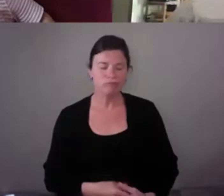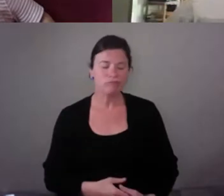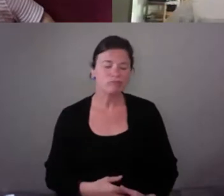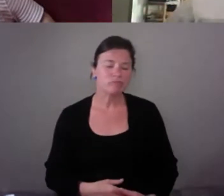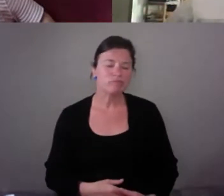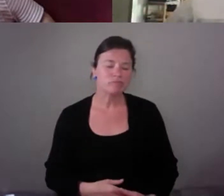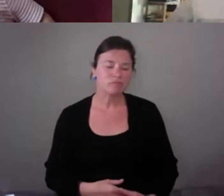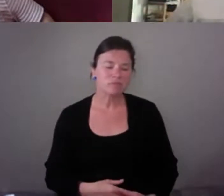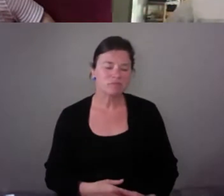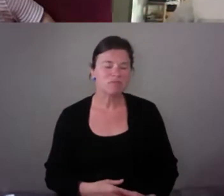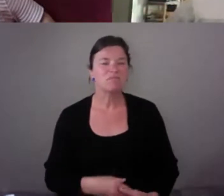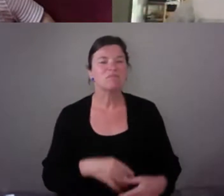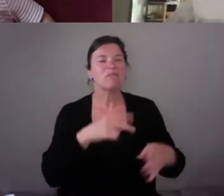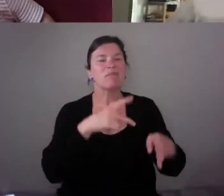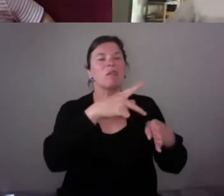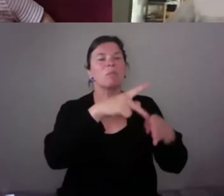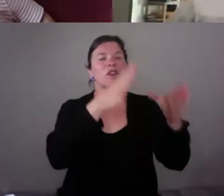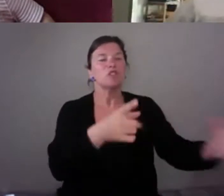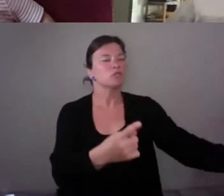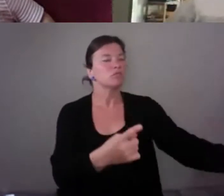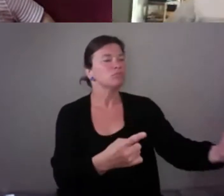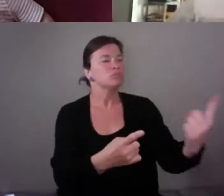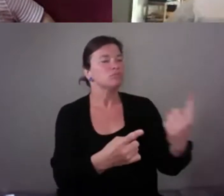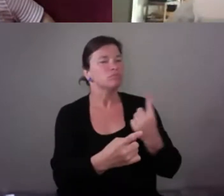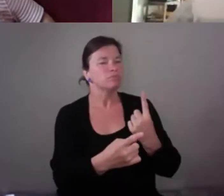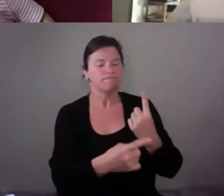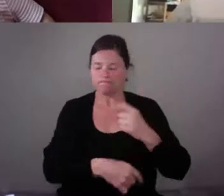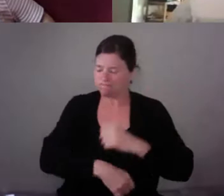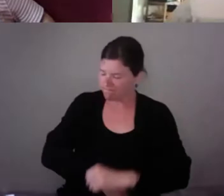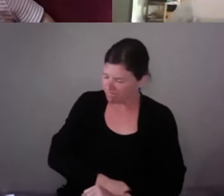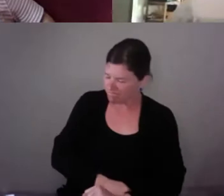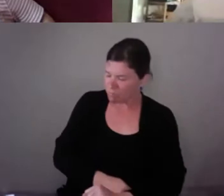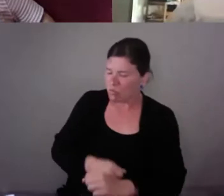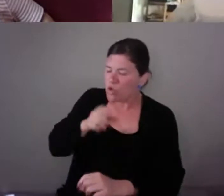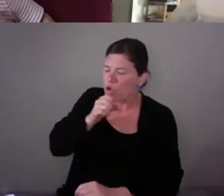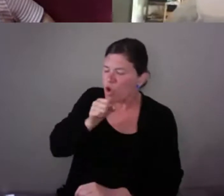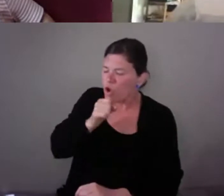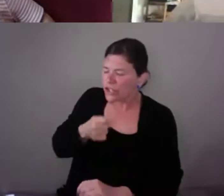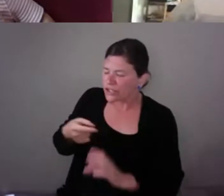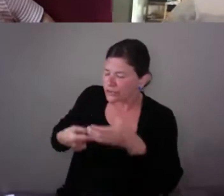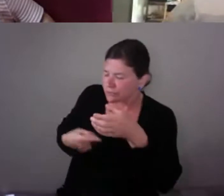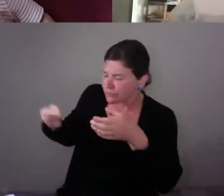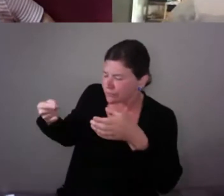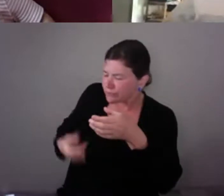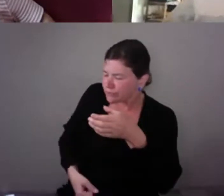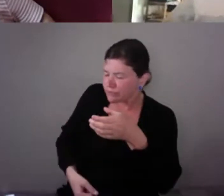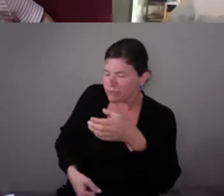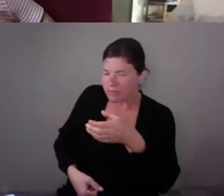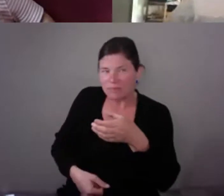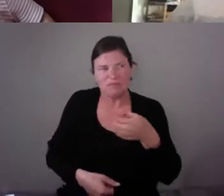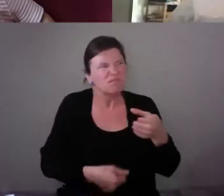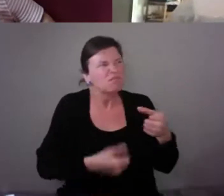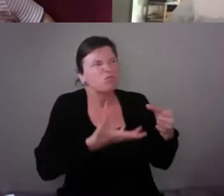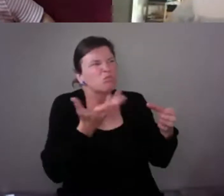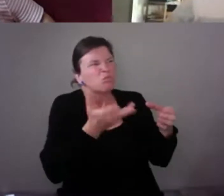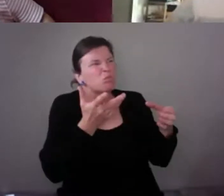They came to me and they said, "What?" They showed me an orange, and Yeah. they said, "What's this?" And